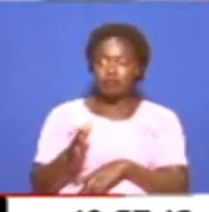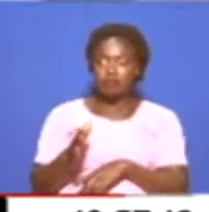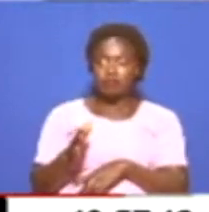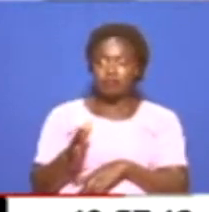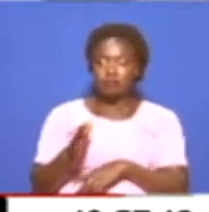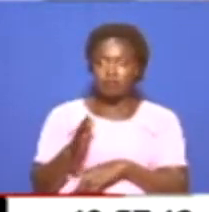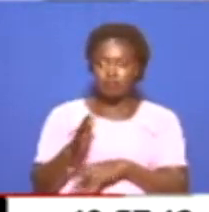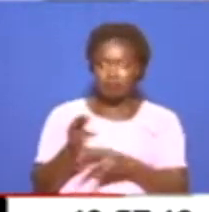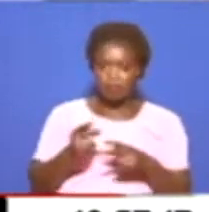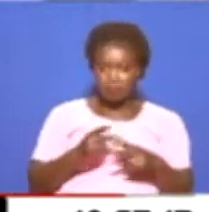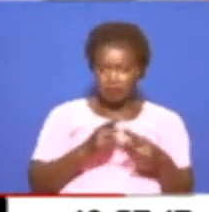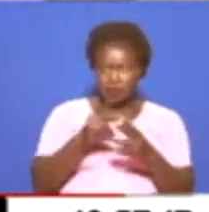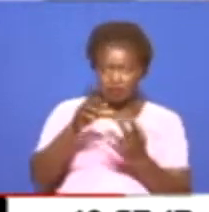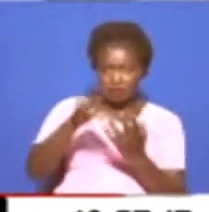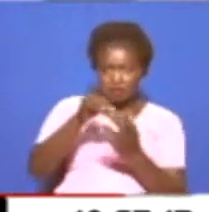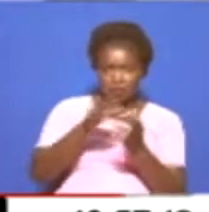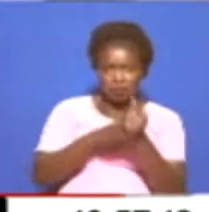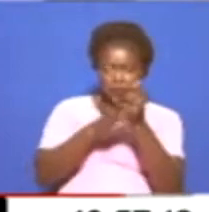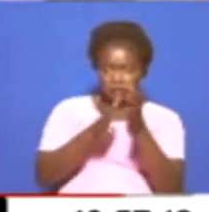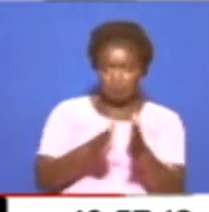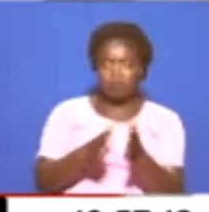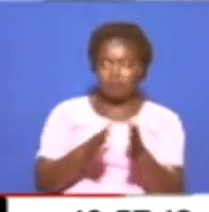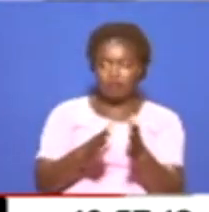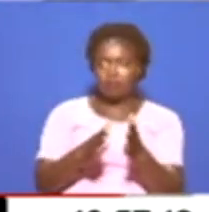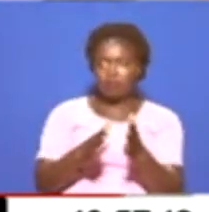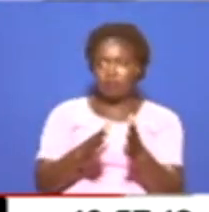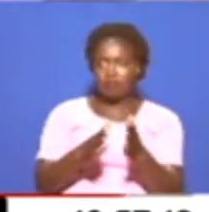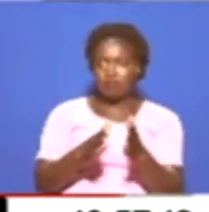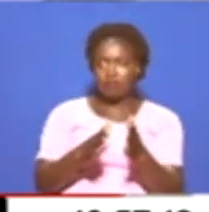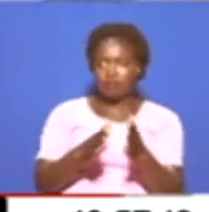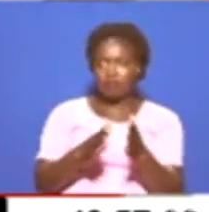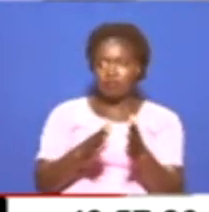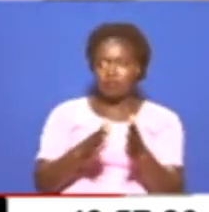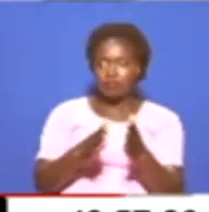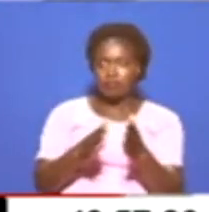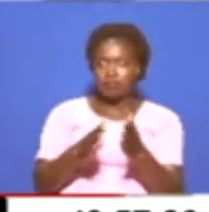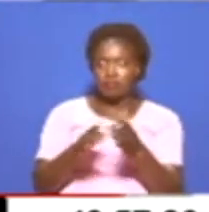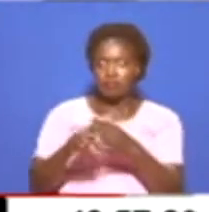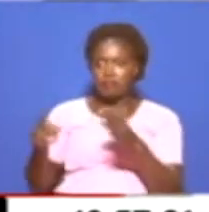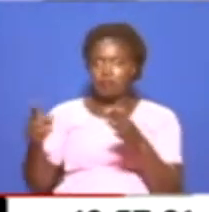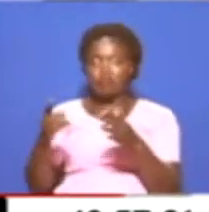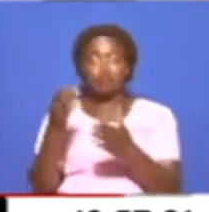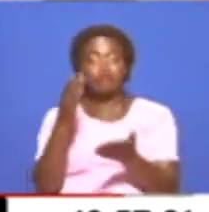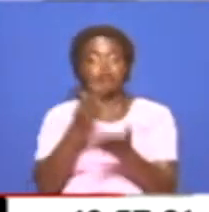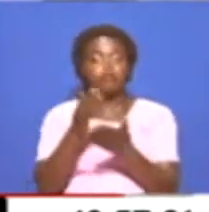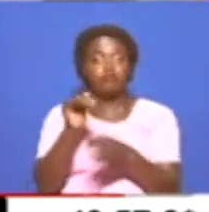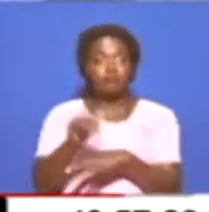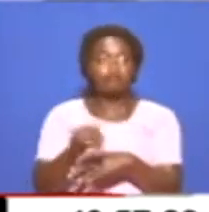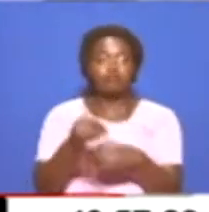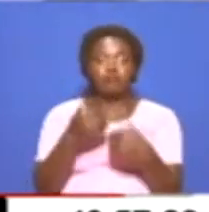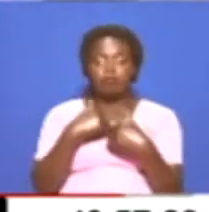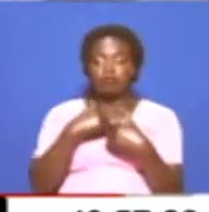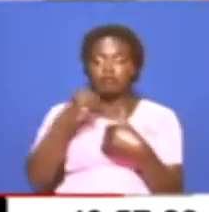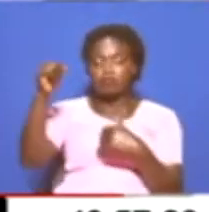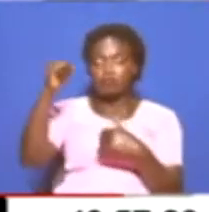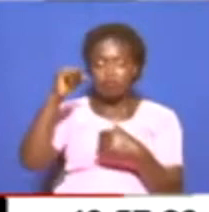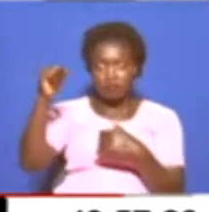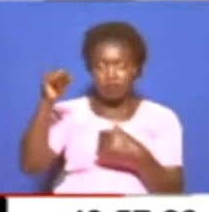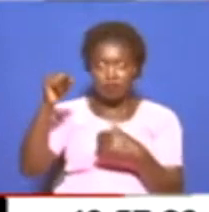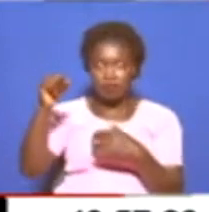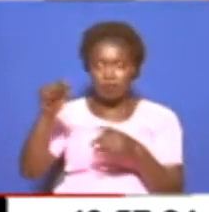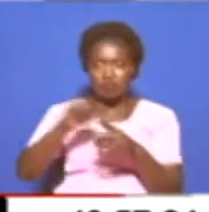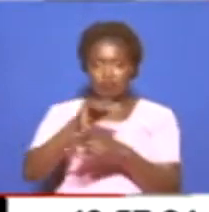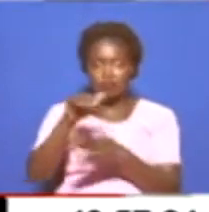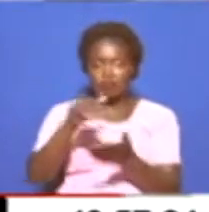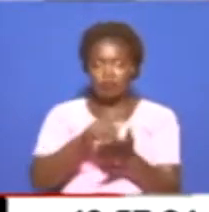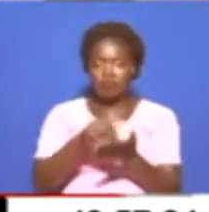consciously choose our leaders. Mm-hmm. Of course, we will not run away from the fact that we have our politics centered